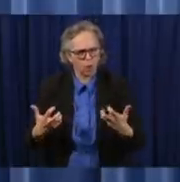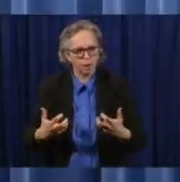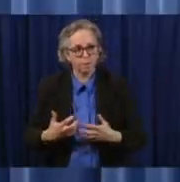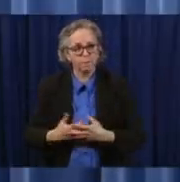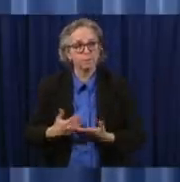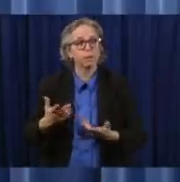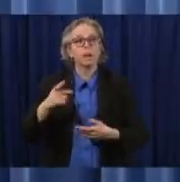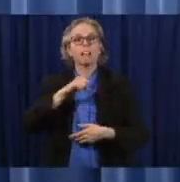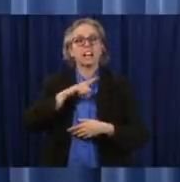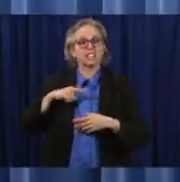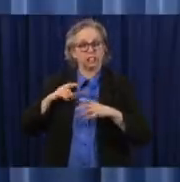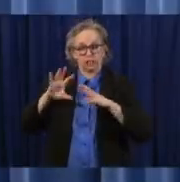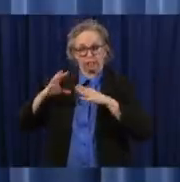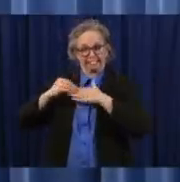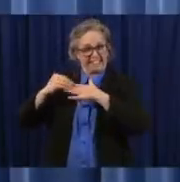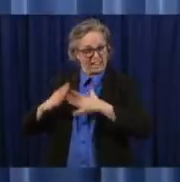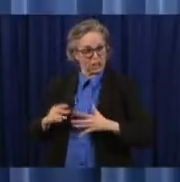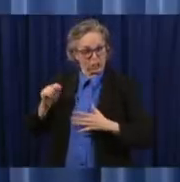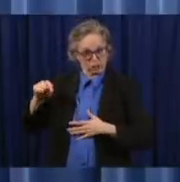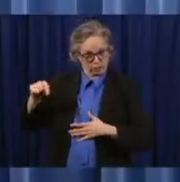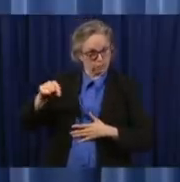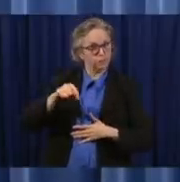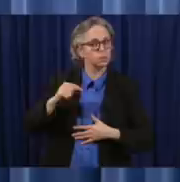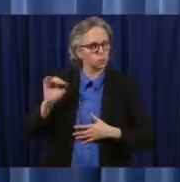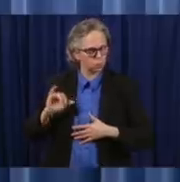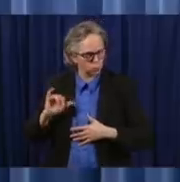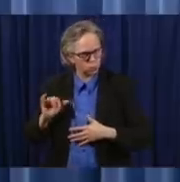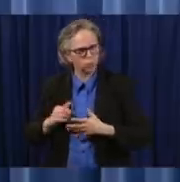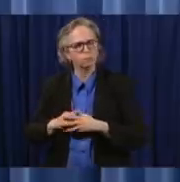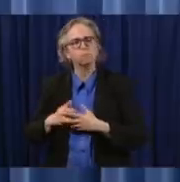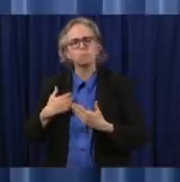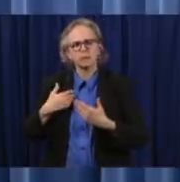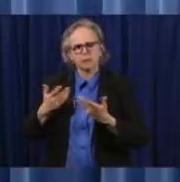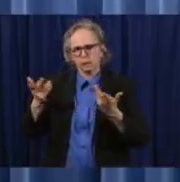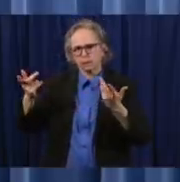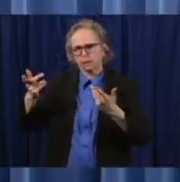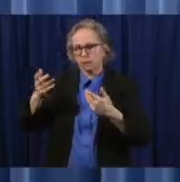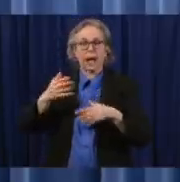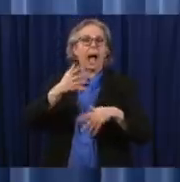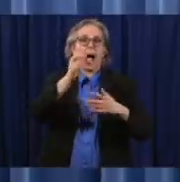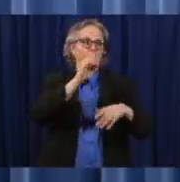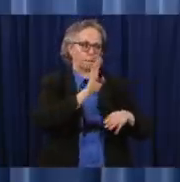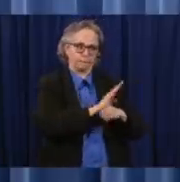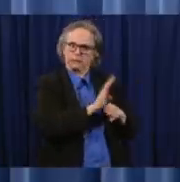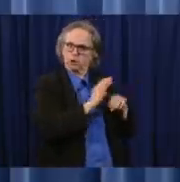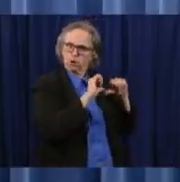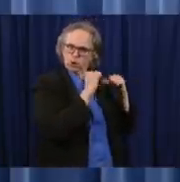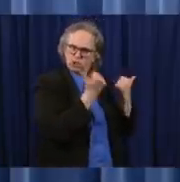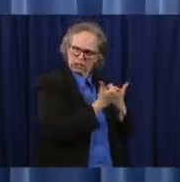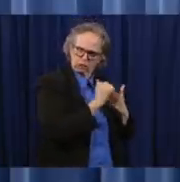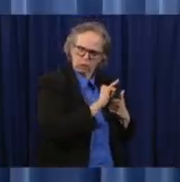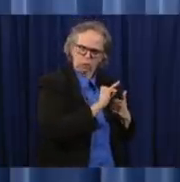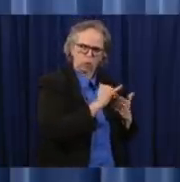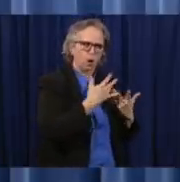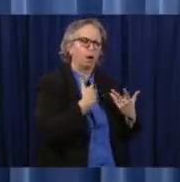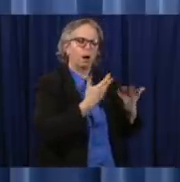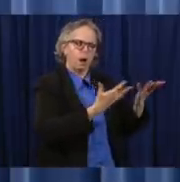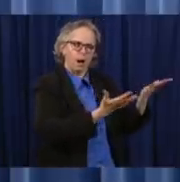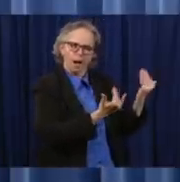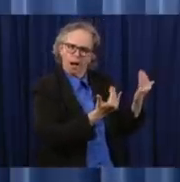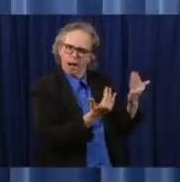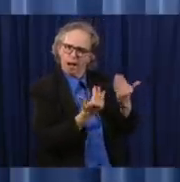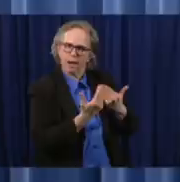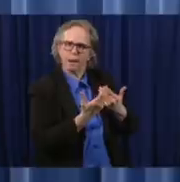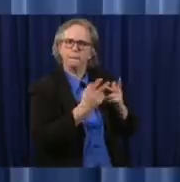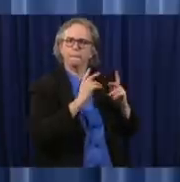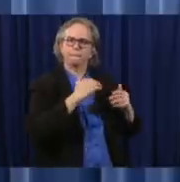these also the relevant business associations are going to reach out to their members. And the